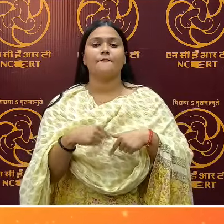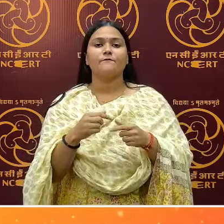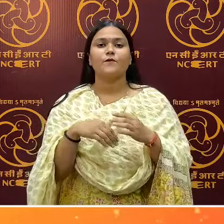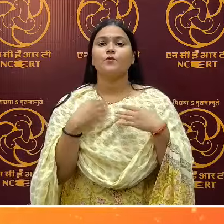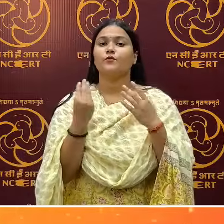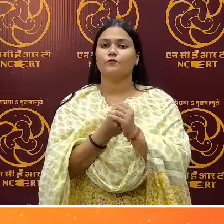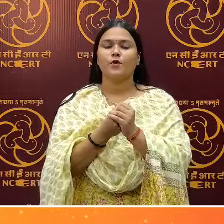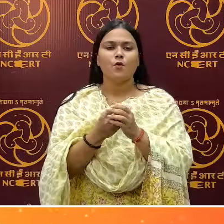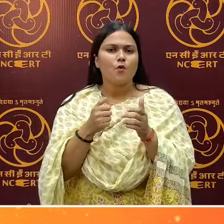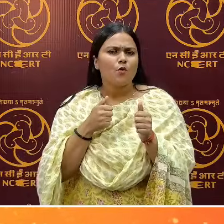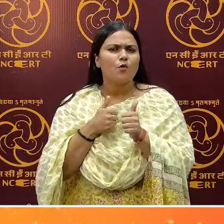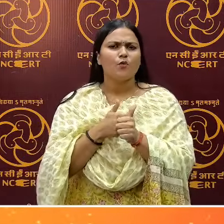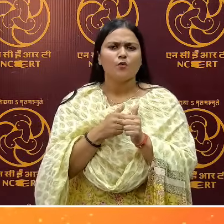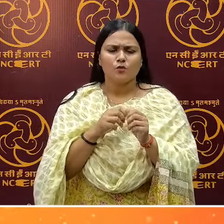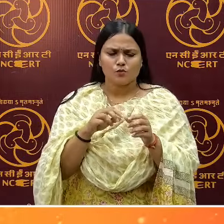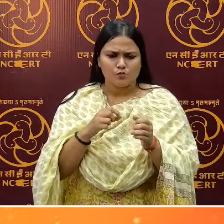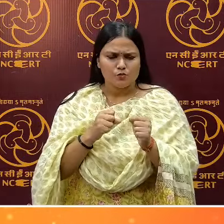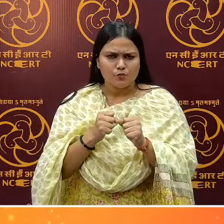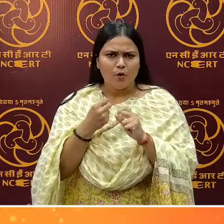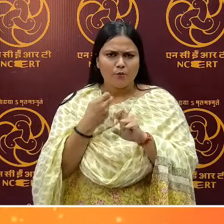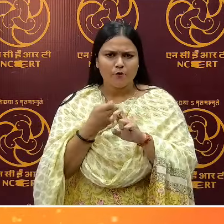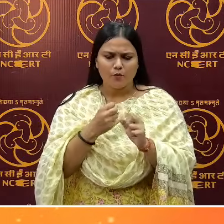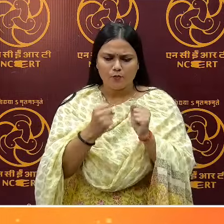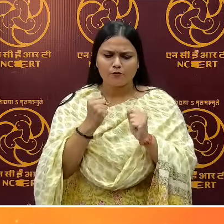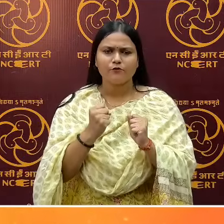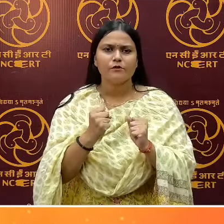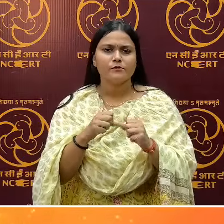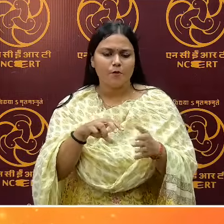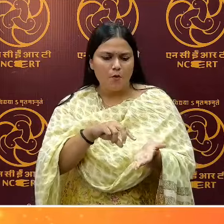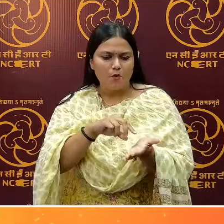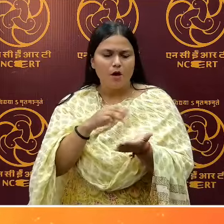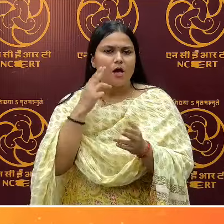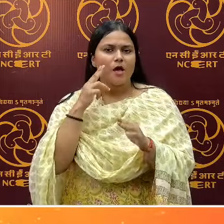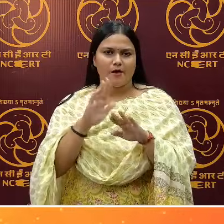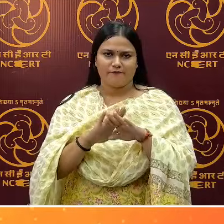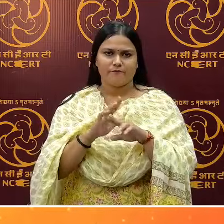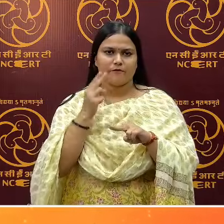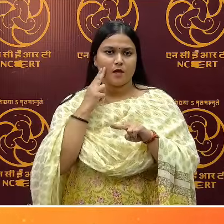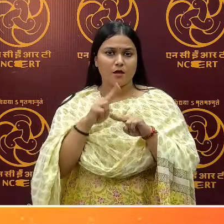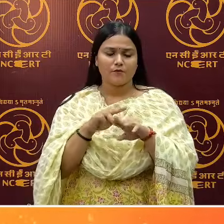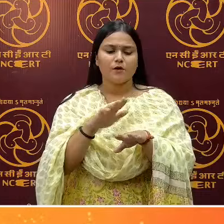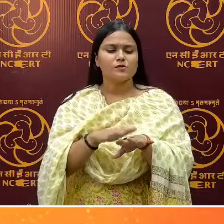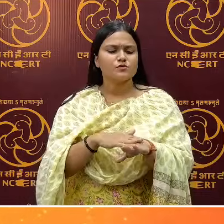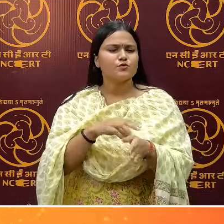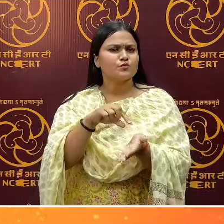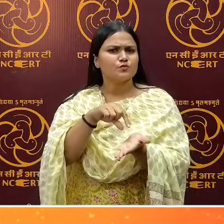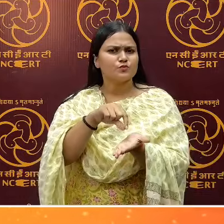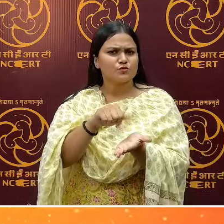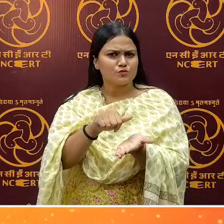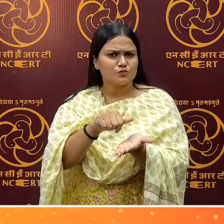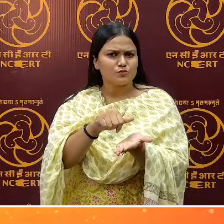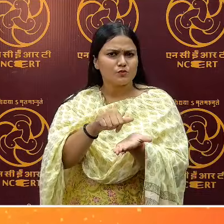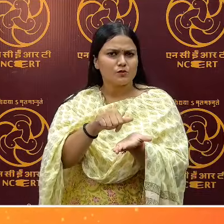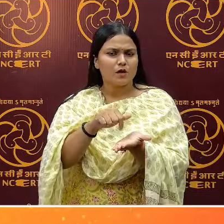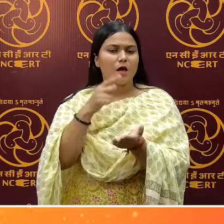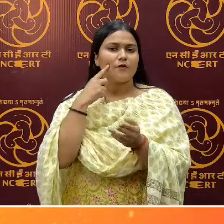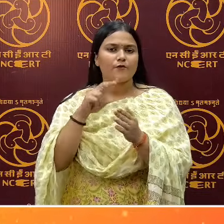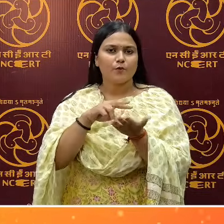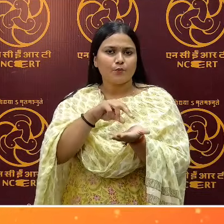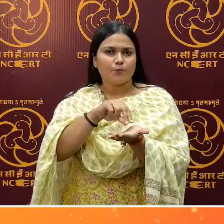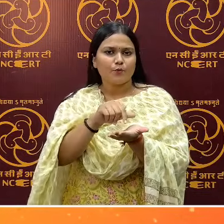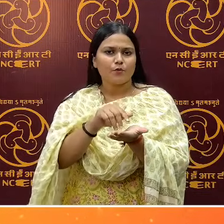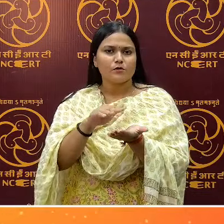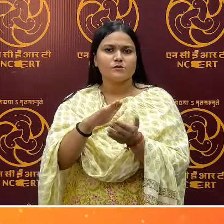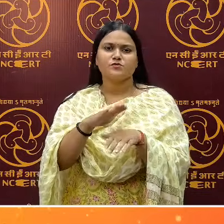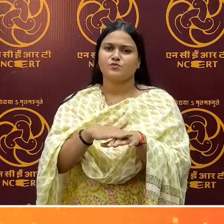applying the force. Okay. So if you notice what we did, when we gently push it, then it is rotating very slowly and